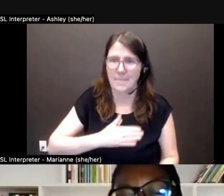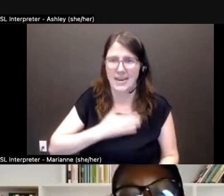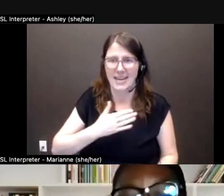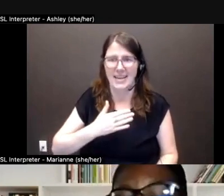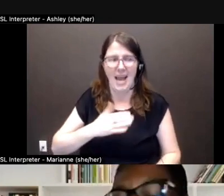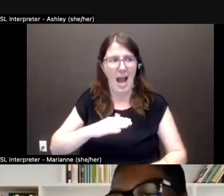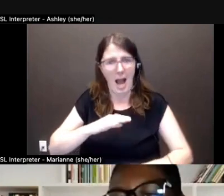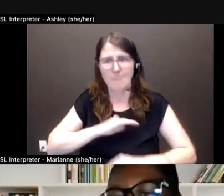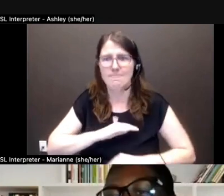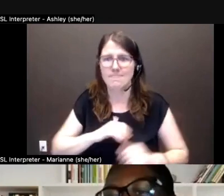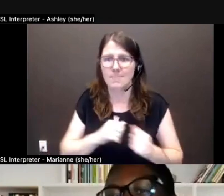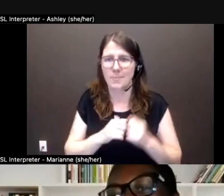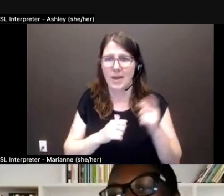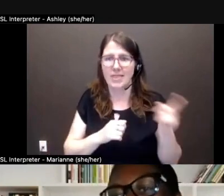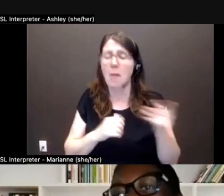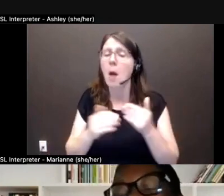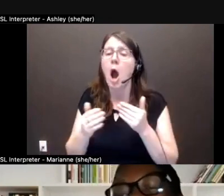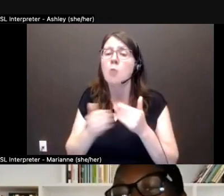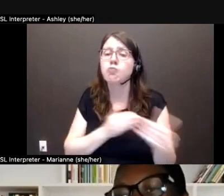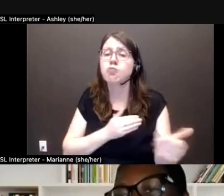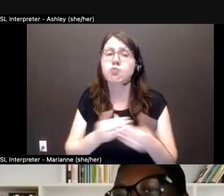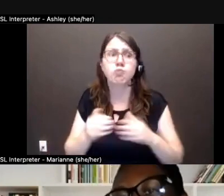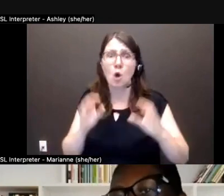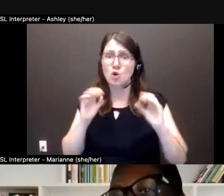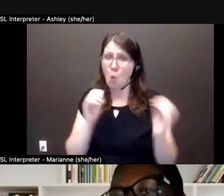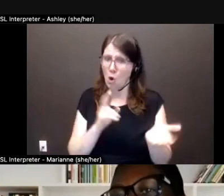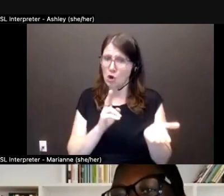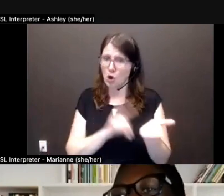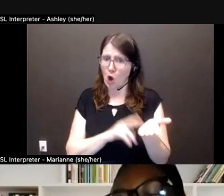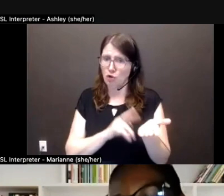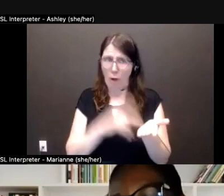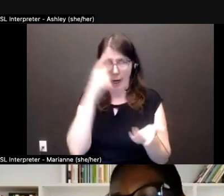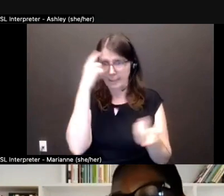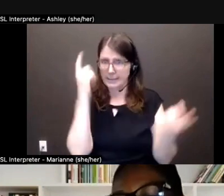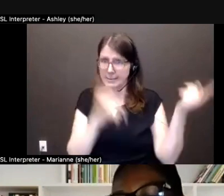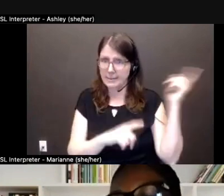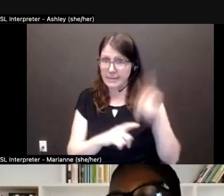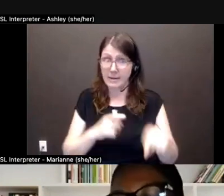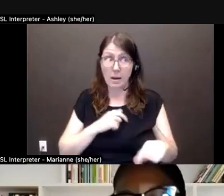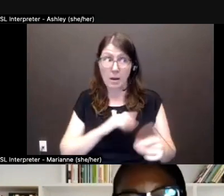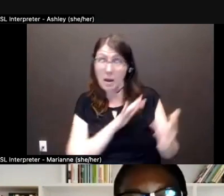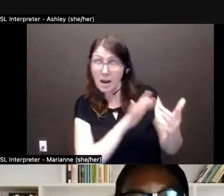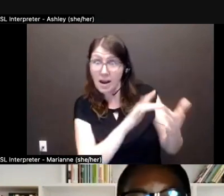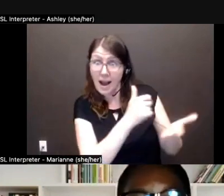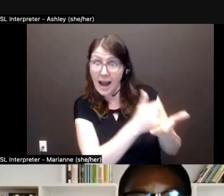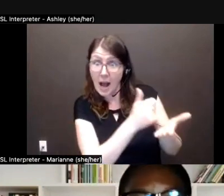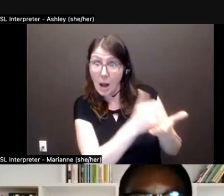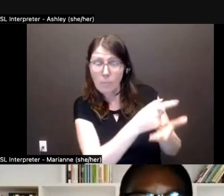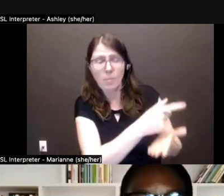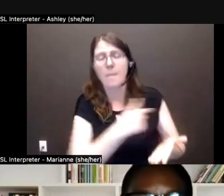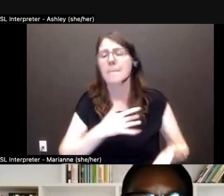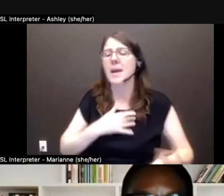they have never said no to me. So I highly recommend Alpha Plus. Thank you.